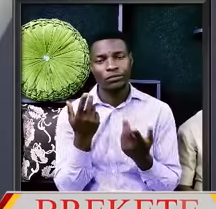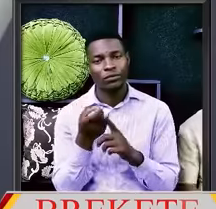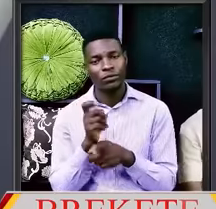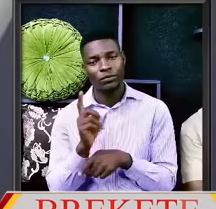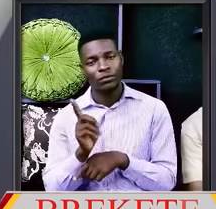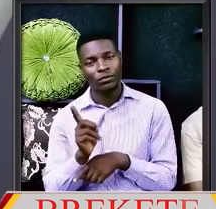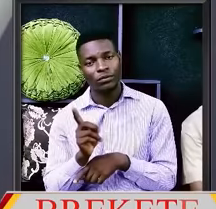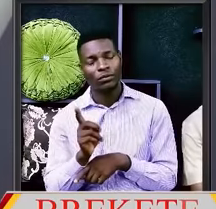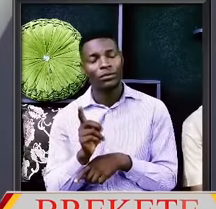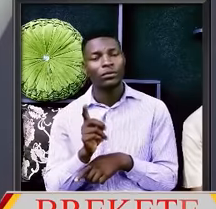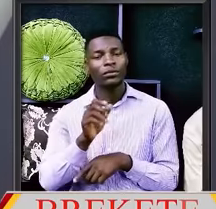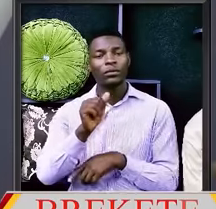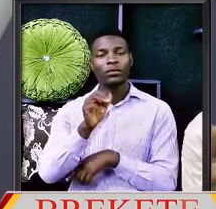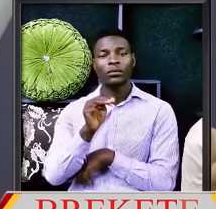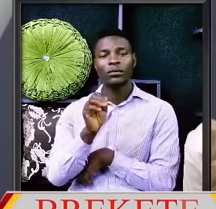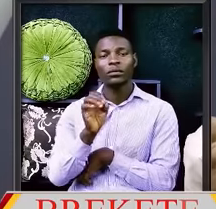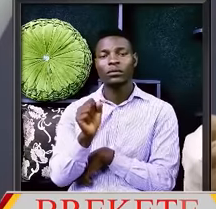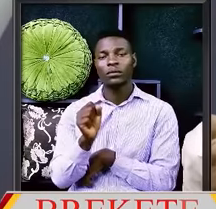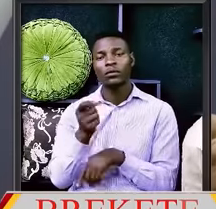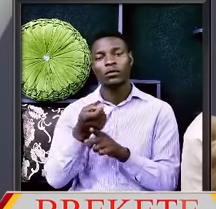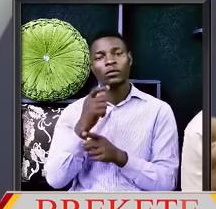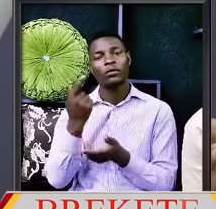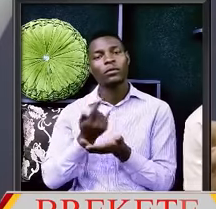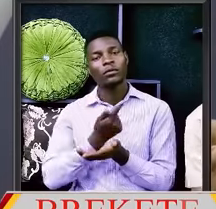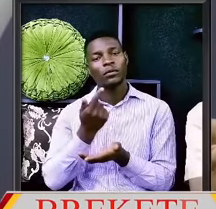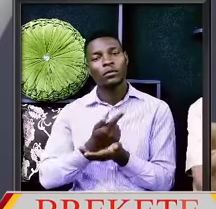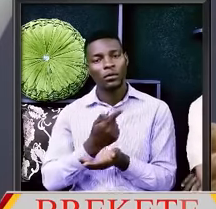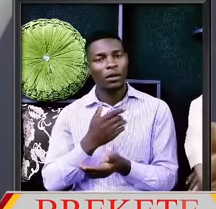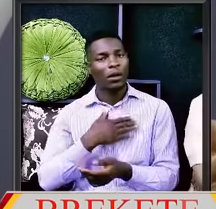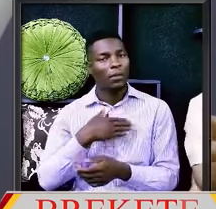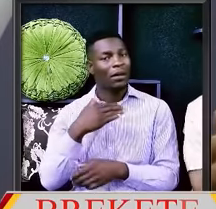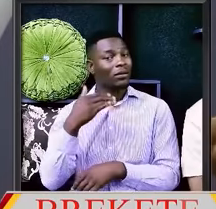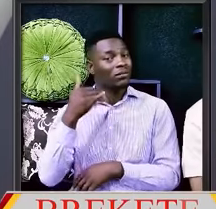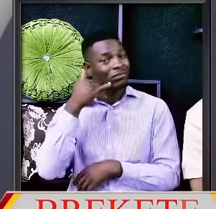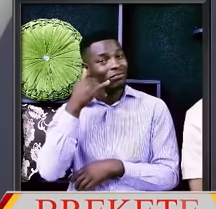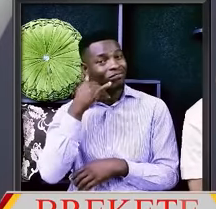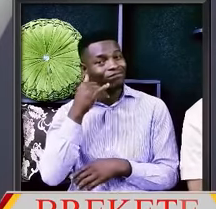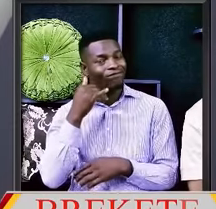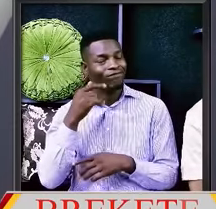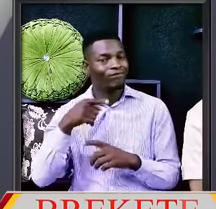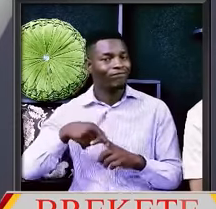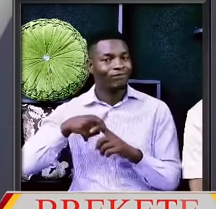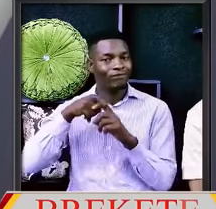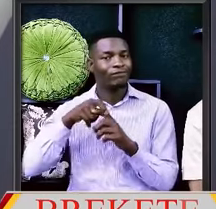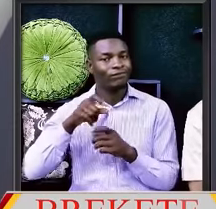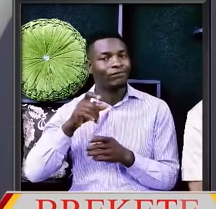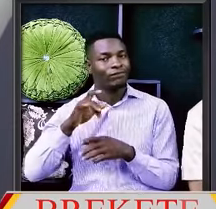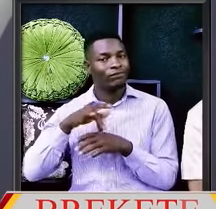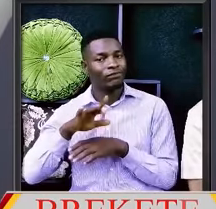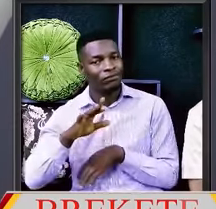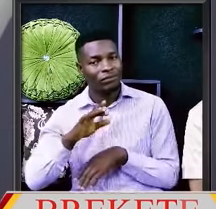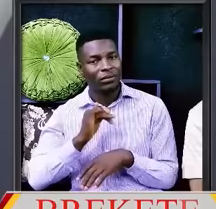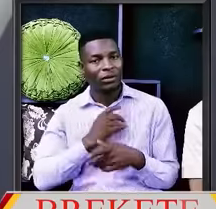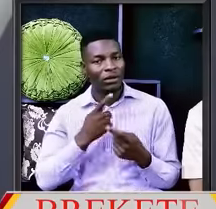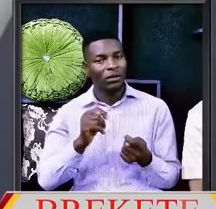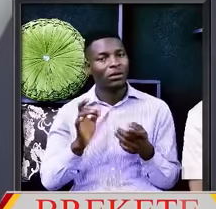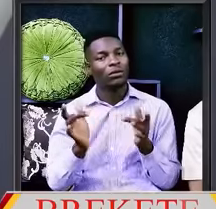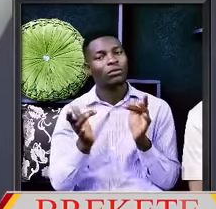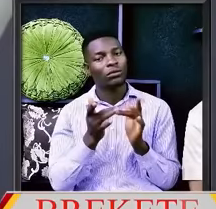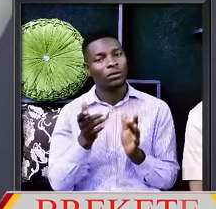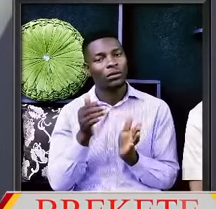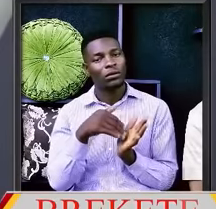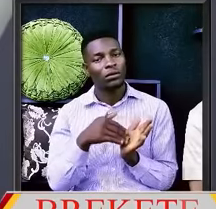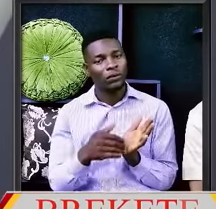Yeah, so this is Amos again. I'm from Ghana. My line dropped earlier, and I've tried. It's not that I've been able to connect again. Yes, sir. Excuse me.